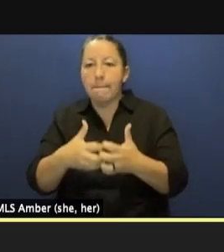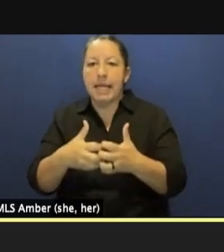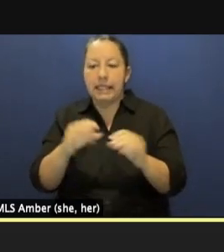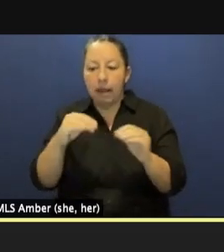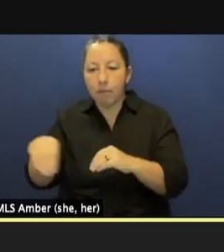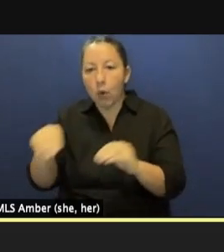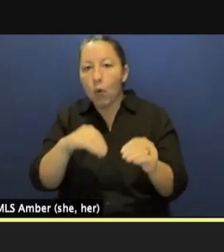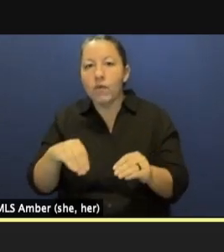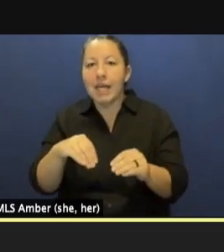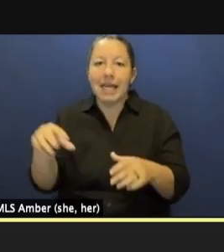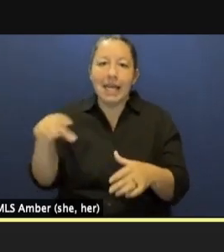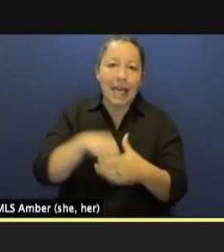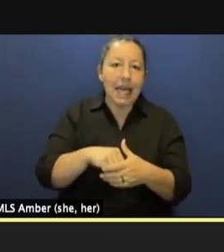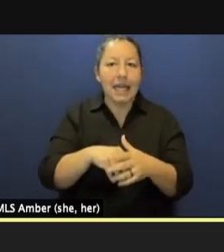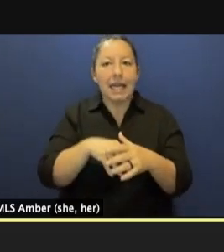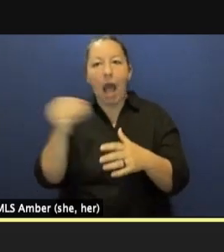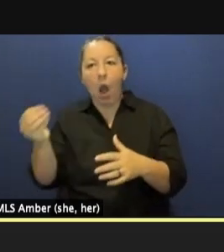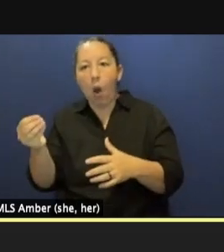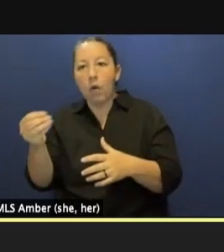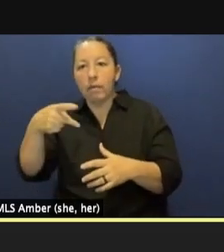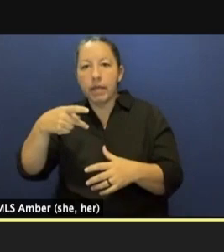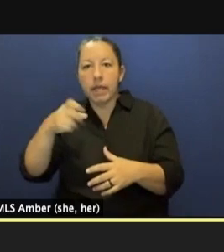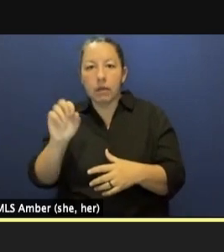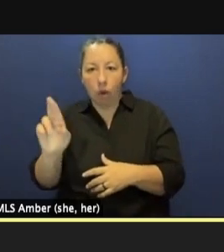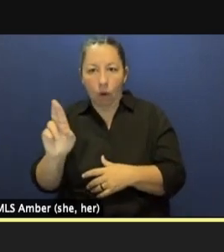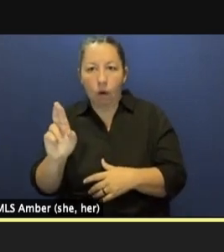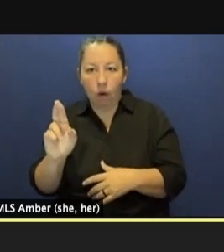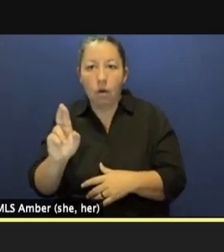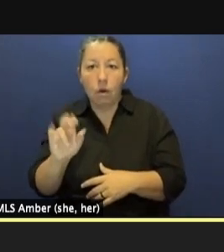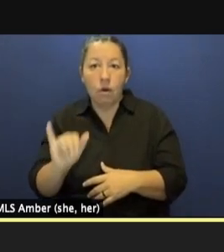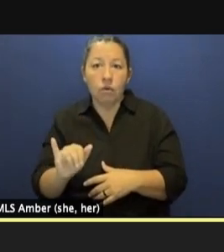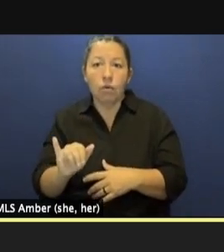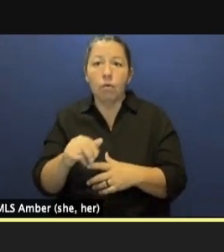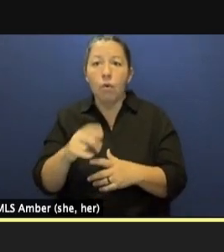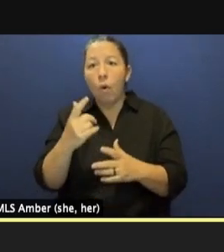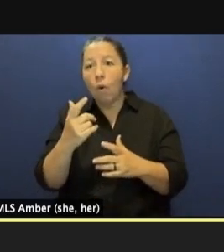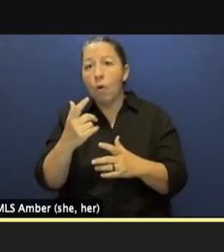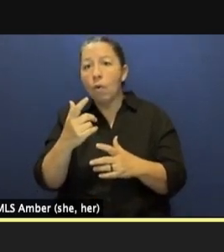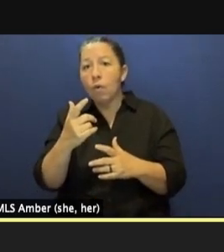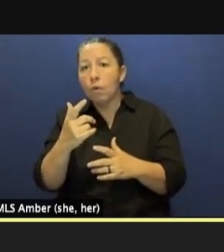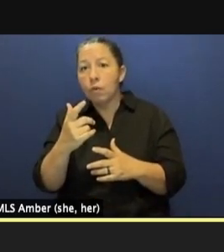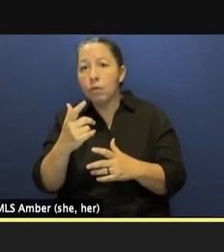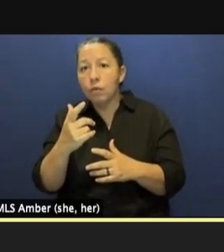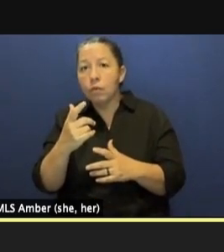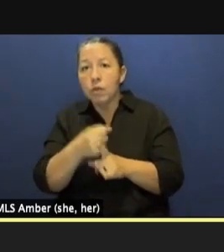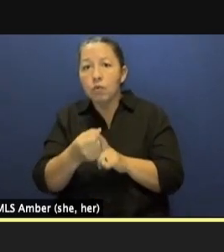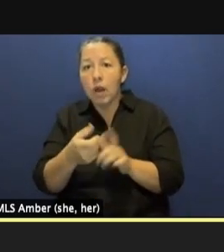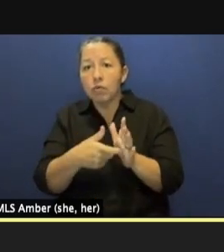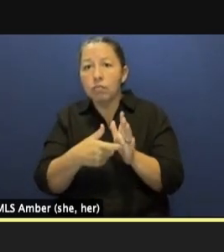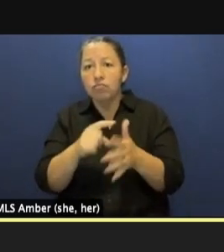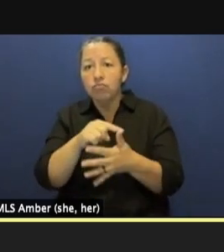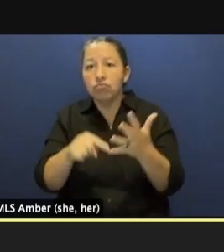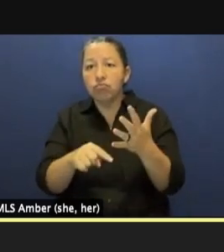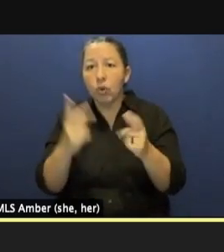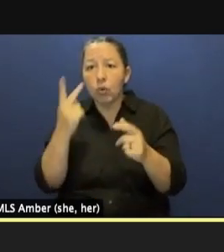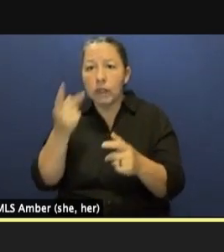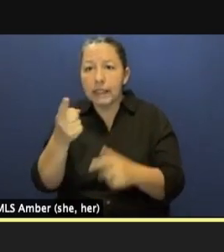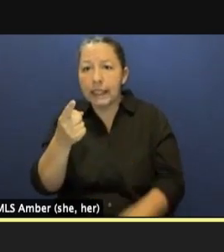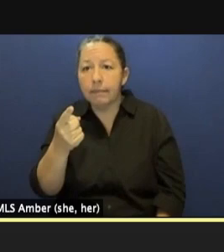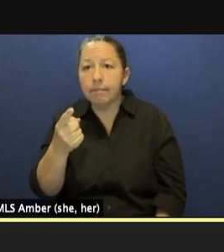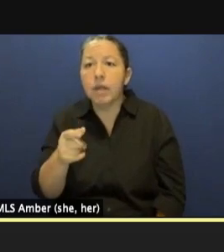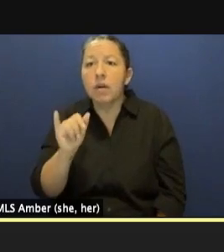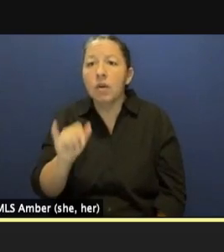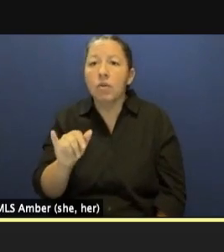the PSR. And so those 2 parameters, as you can see there, nominally 70 hours at this time, 12 hours. Those are